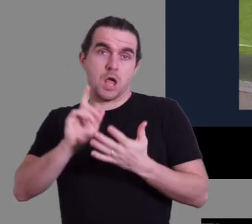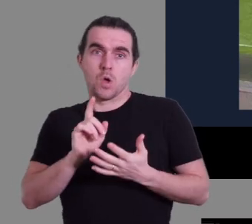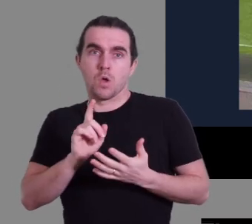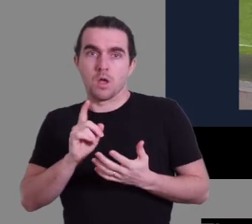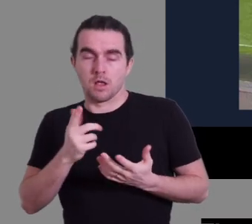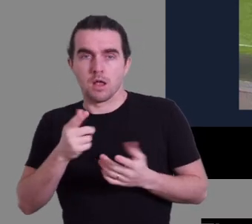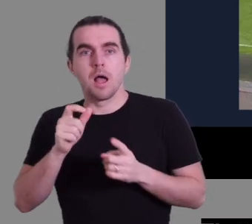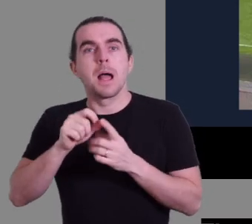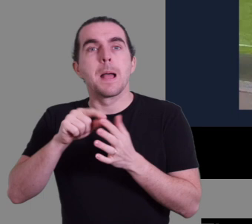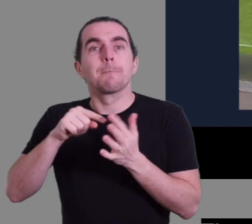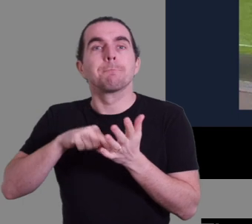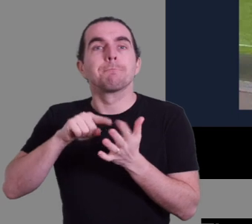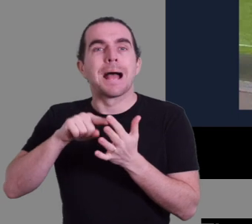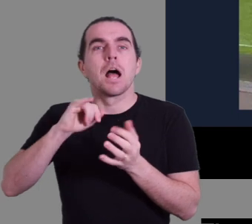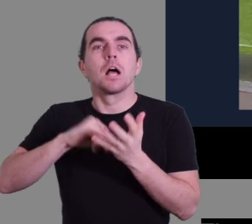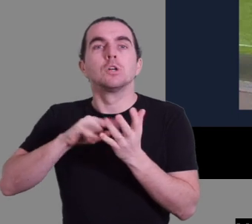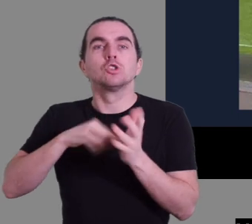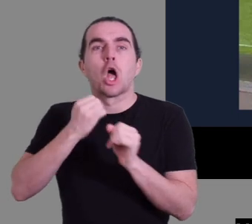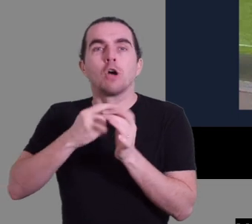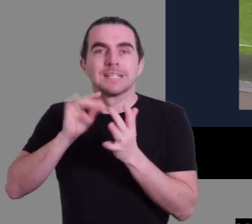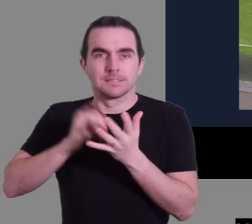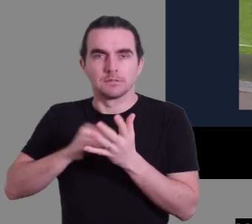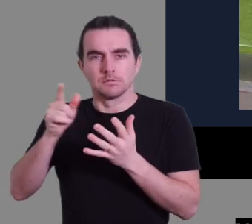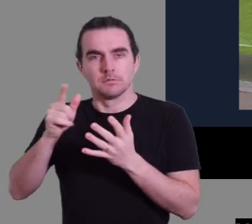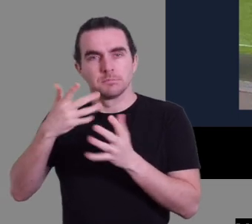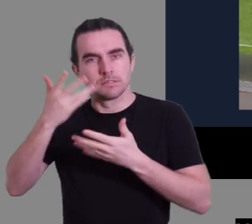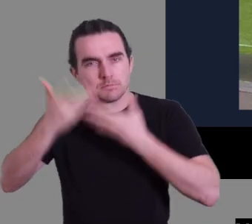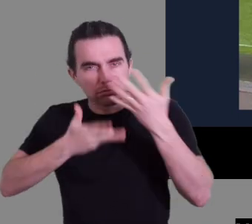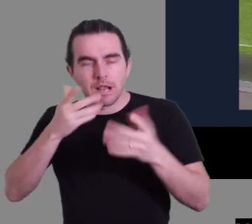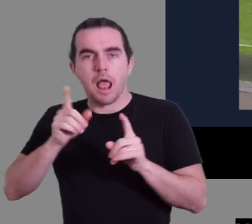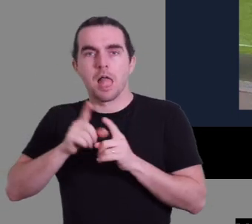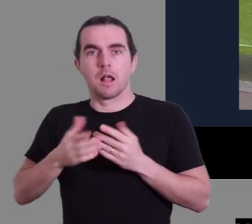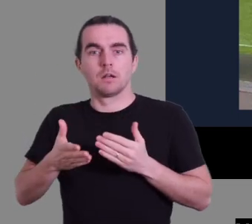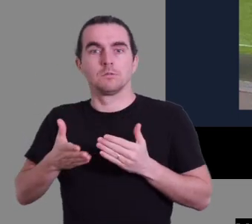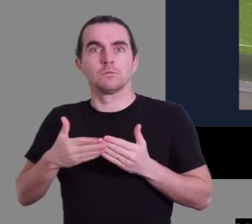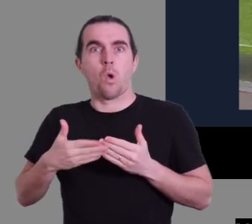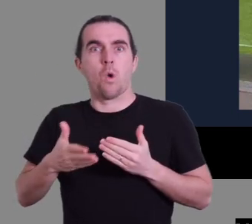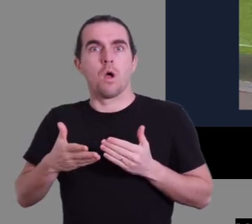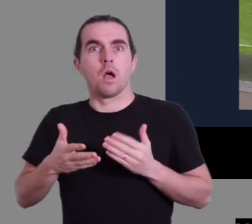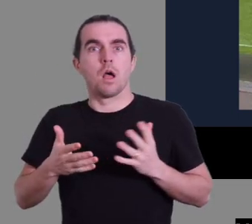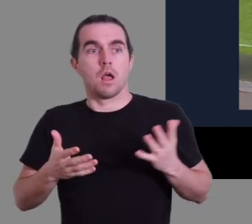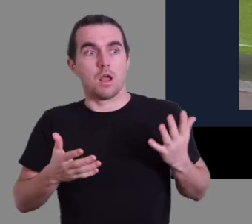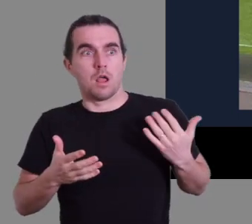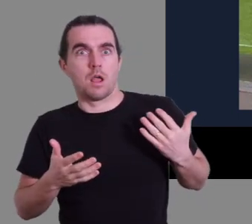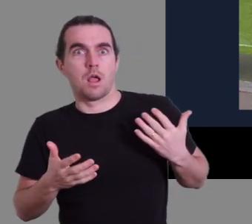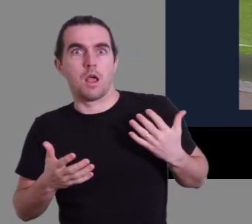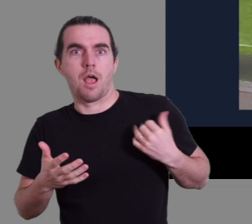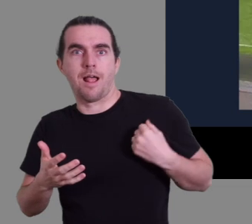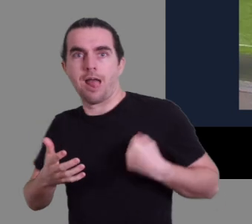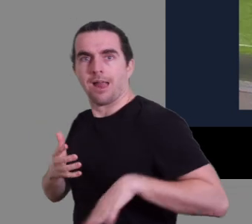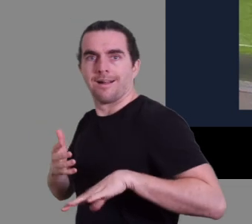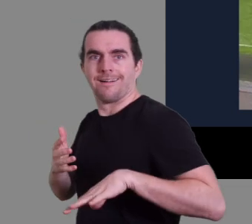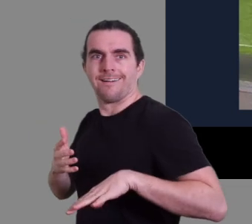that Pete Sturgis uses in the foundation thing. He's going to almost like a revolving door here. The tactic is to